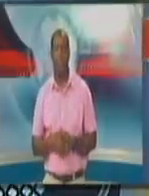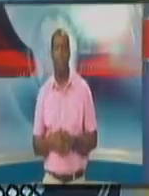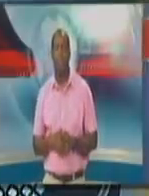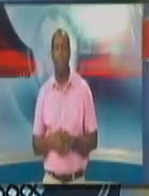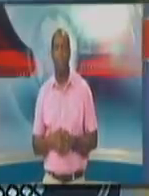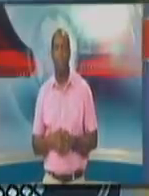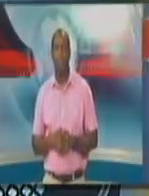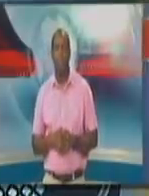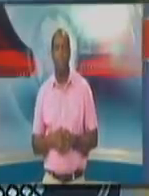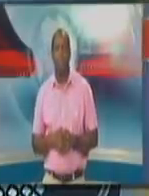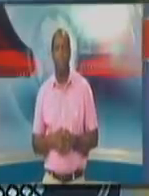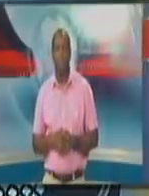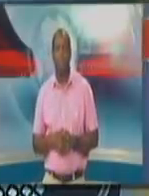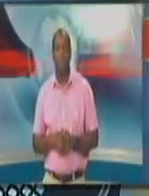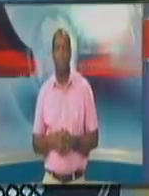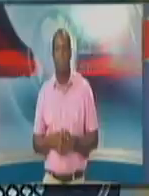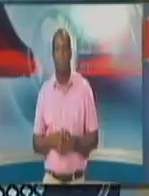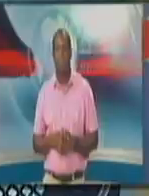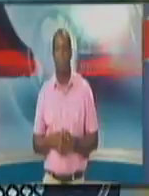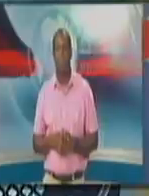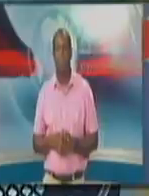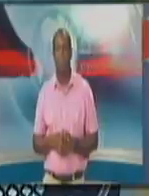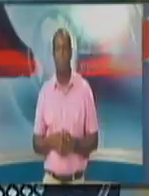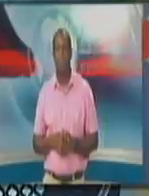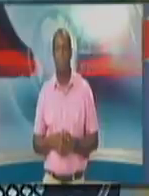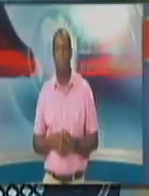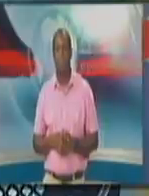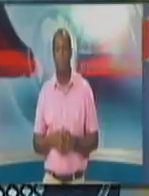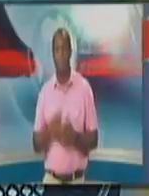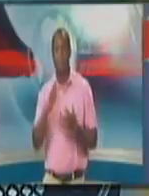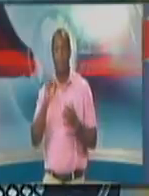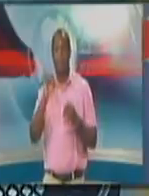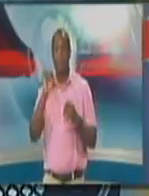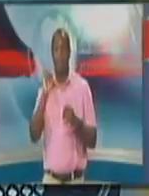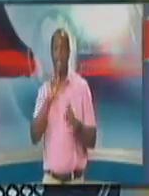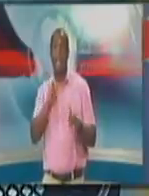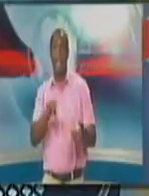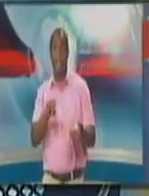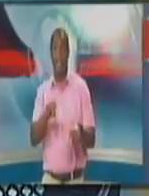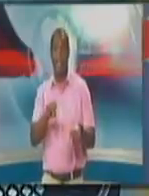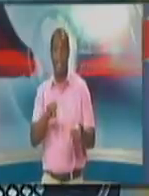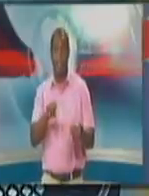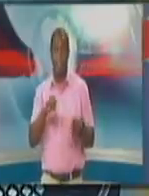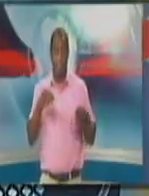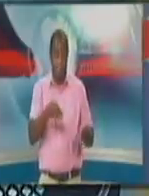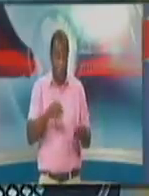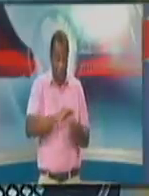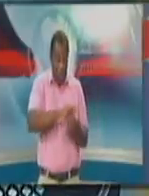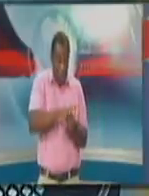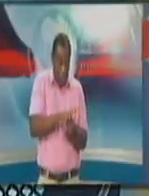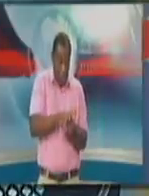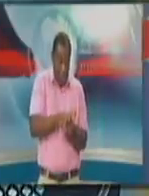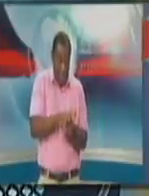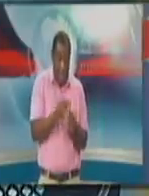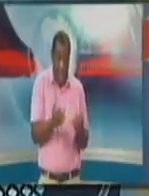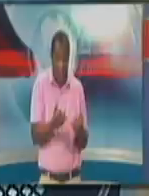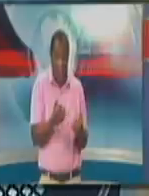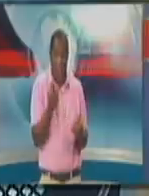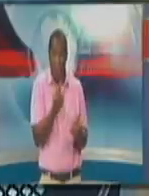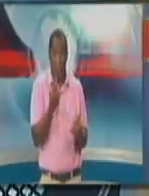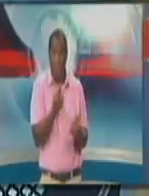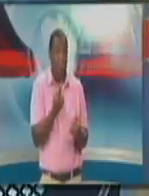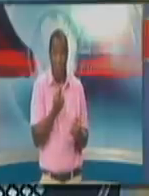And the answer is even broader than the COVID-19 situation, because you all in the line of your work don't just follow